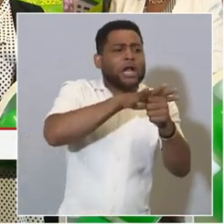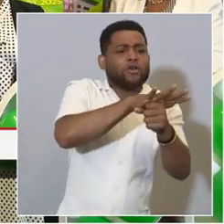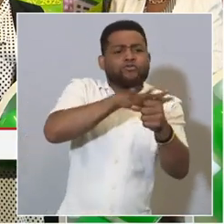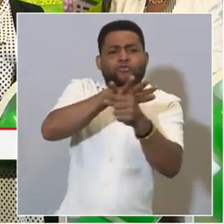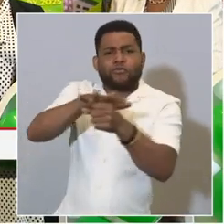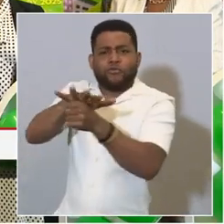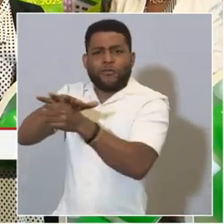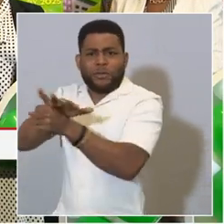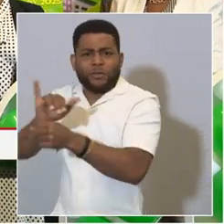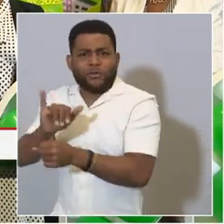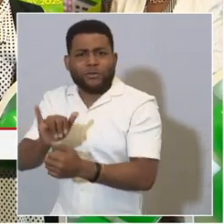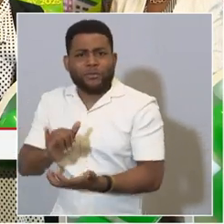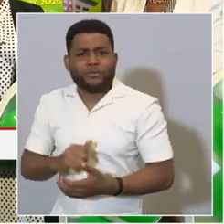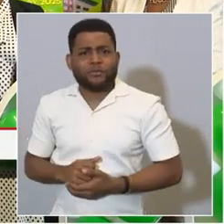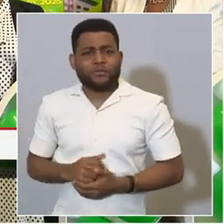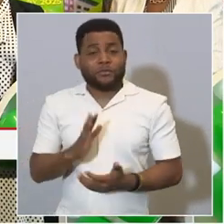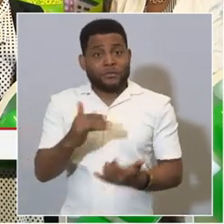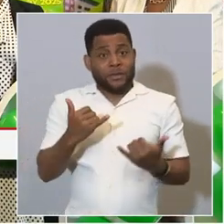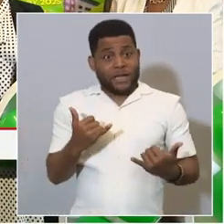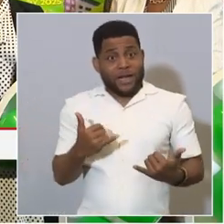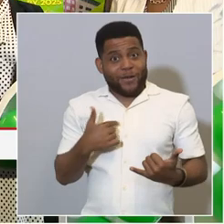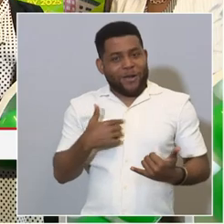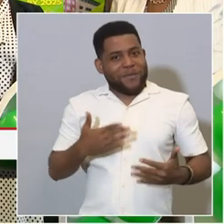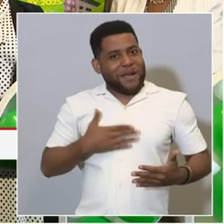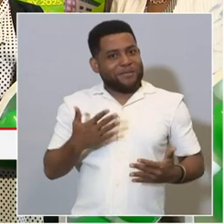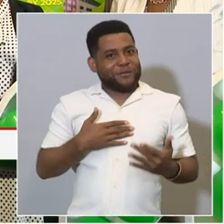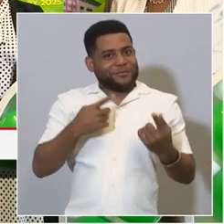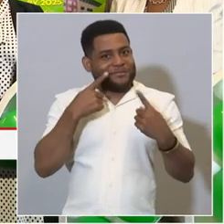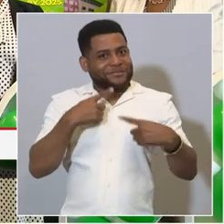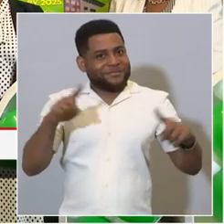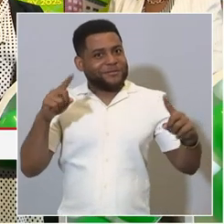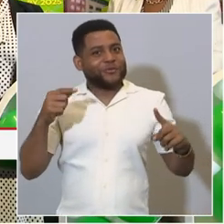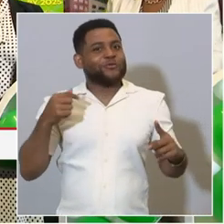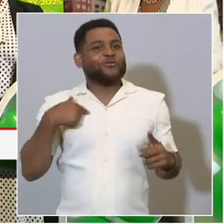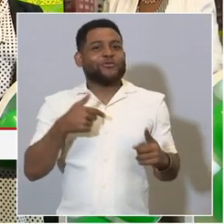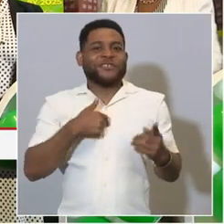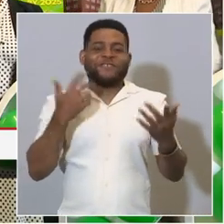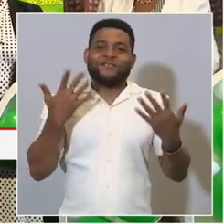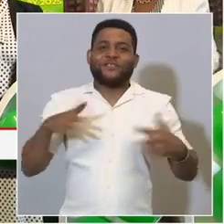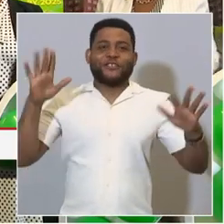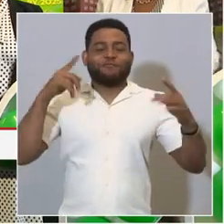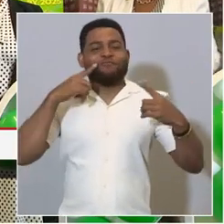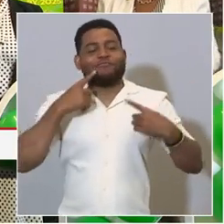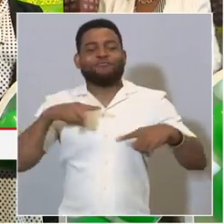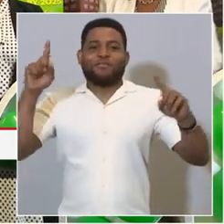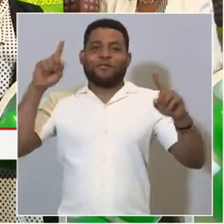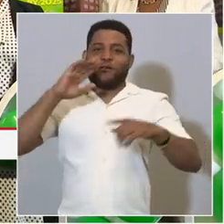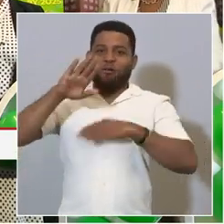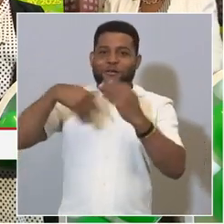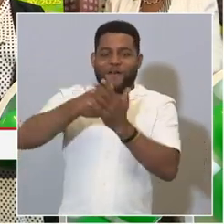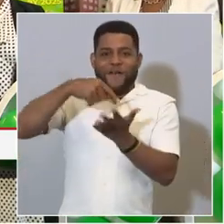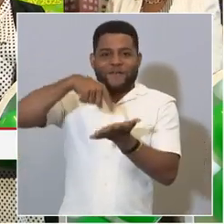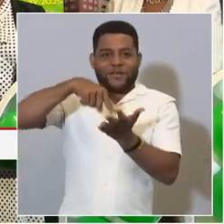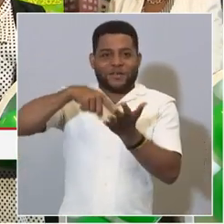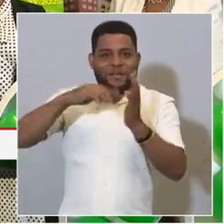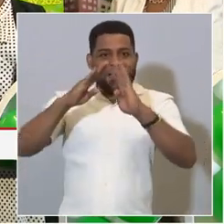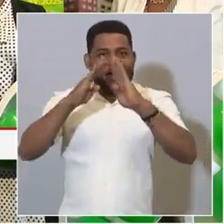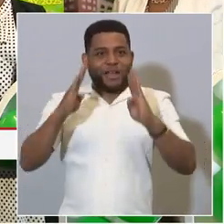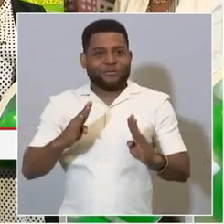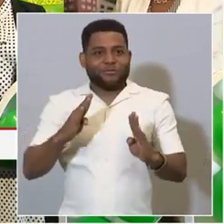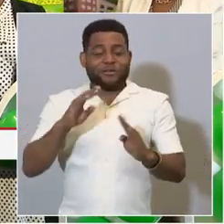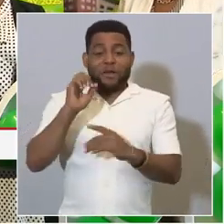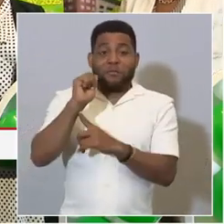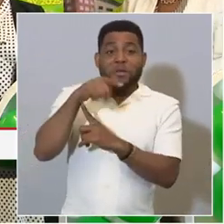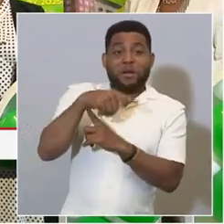to announce the delivery of all of the affordable housing apartments at